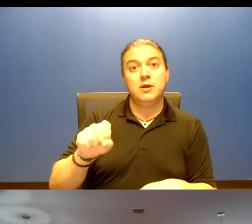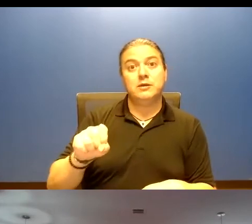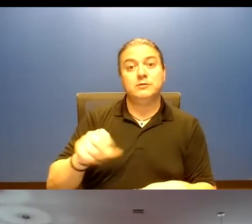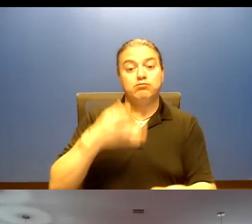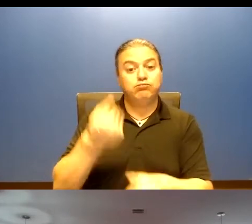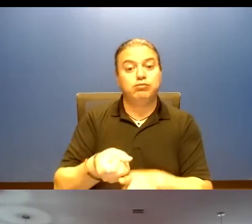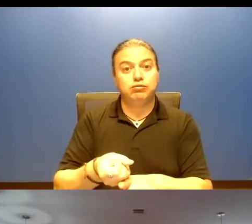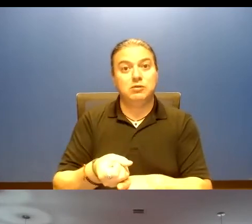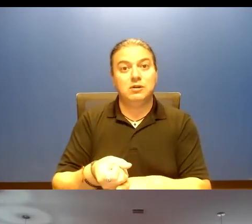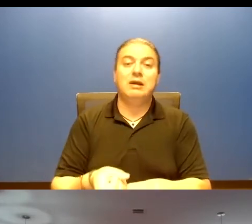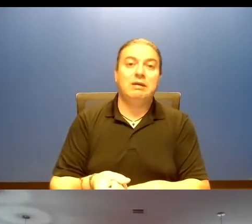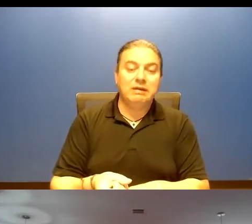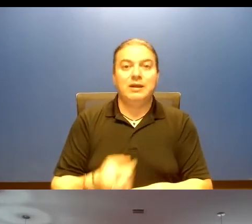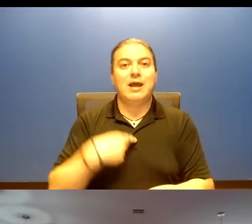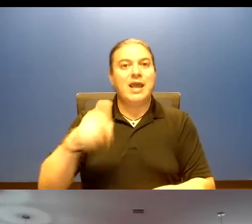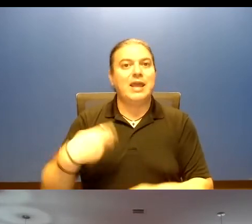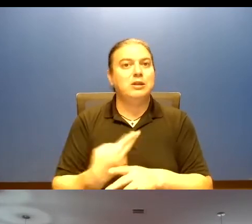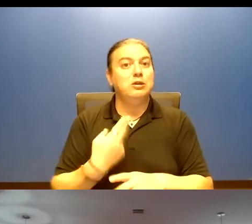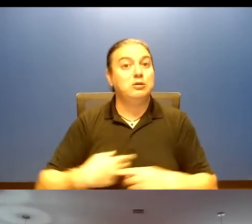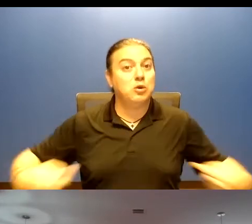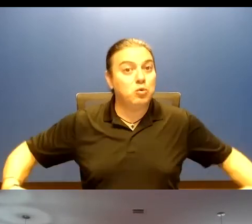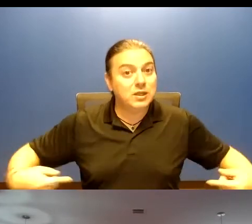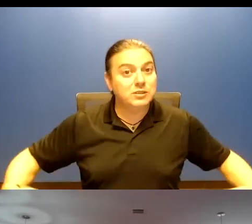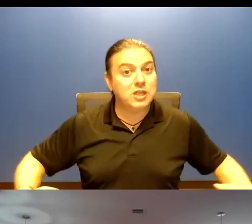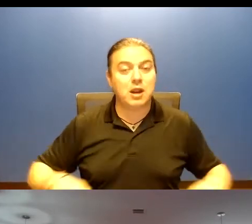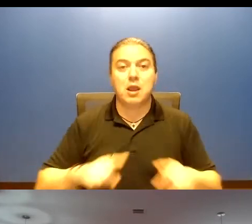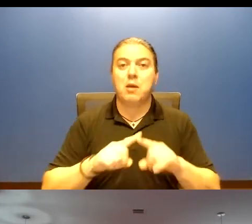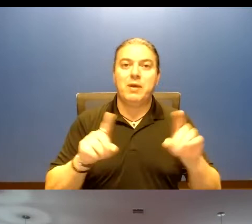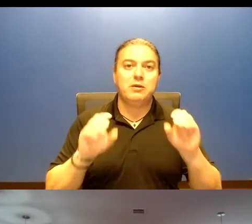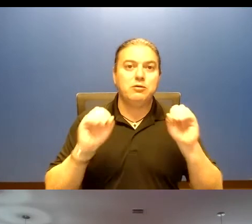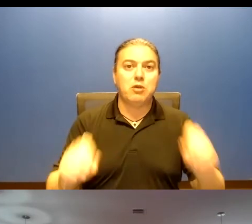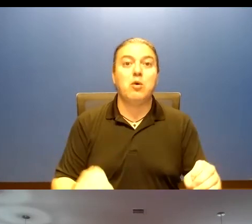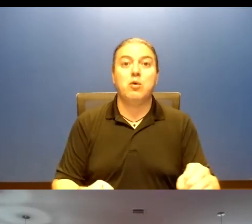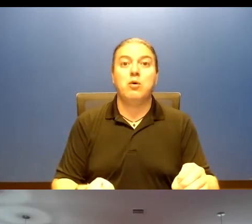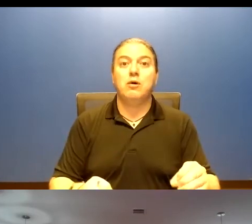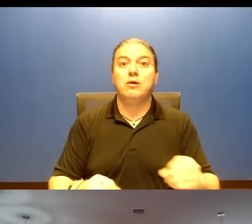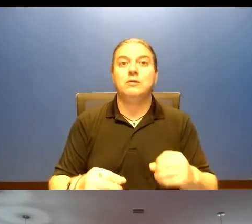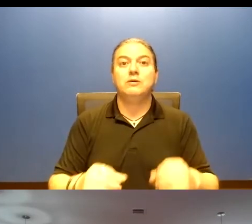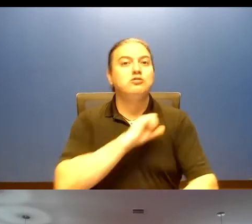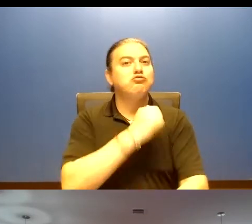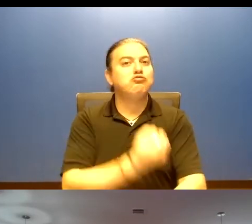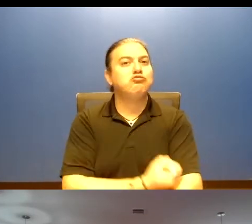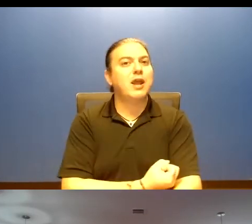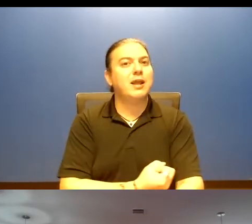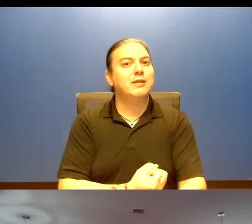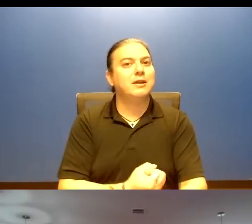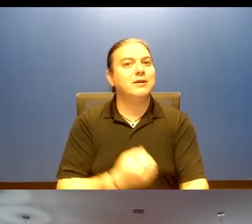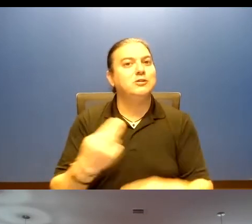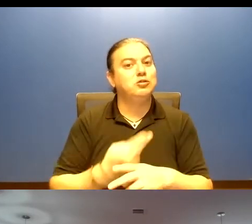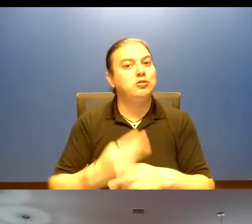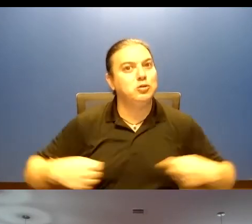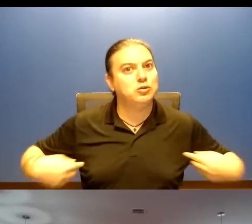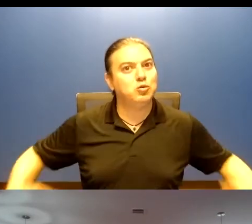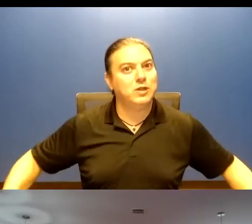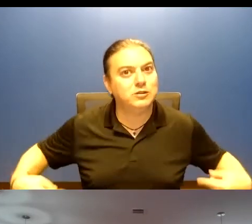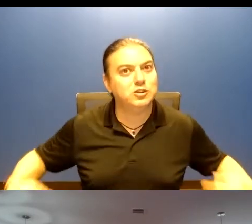but I had no arm strength for a manual one, and I couldn't afford an electric one. So the school did